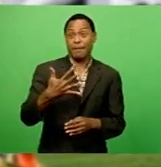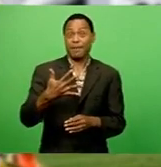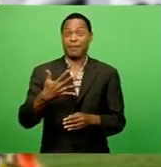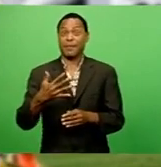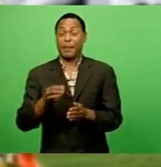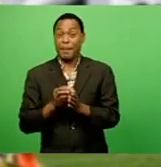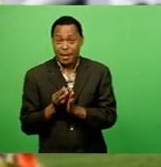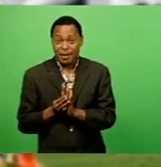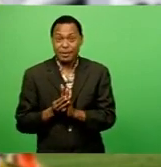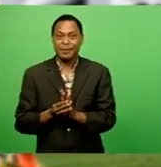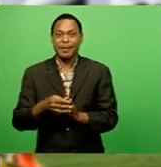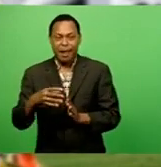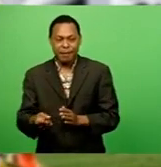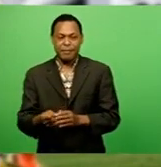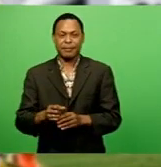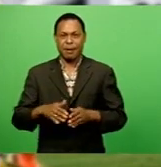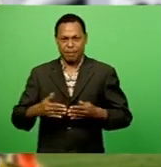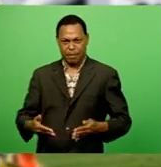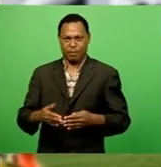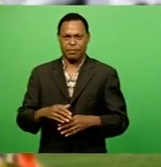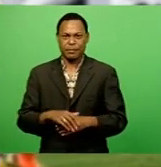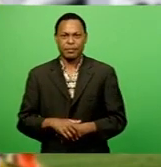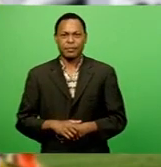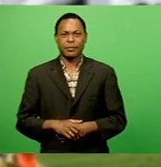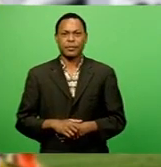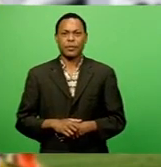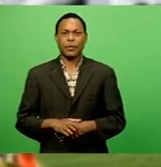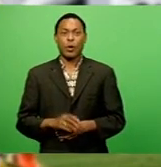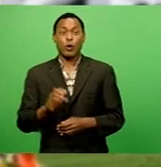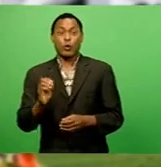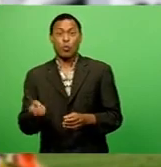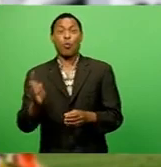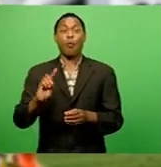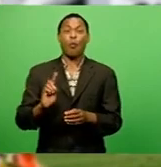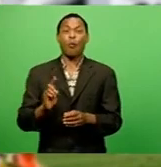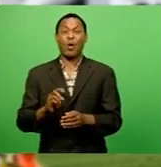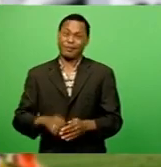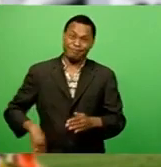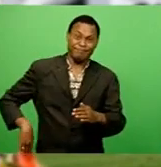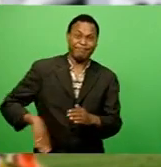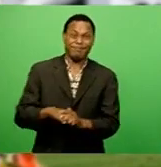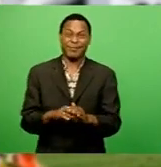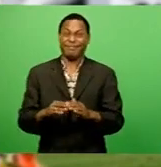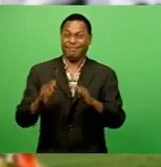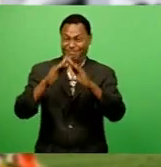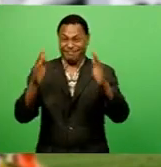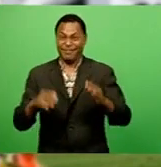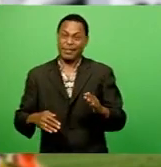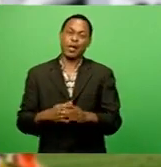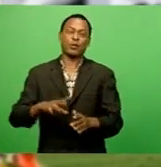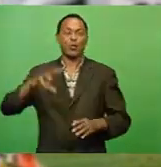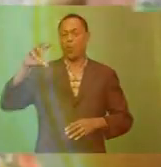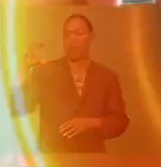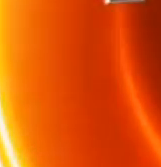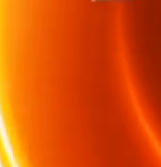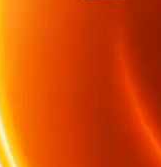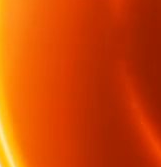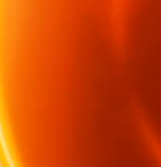But follow-up goals from United's Edinson Cavani and Paul Pogba on either side of the break sealed the win for the Red